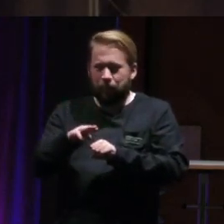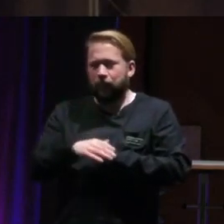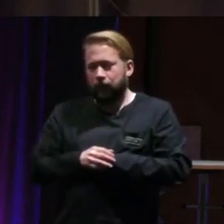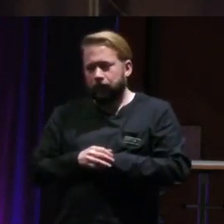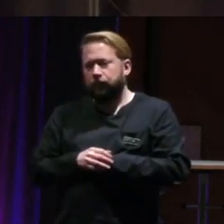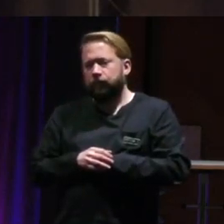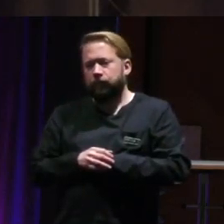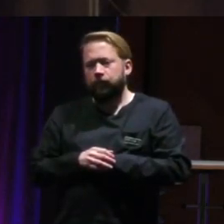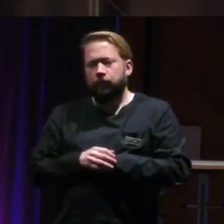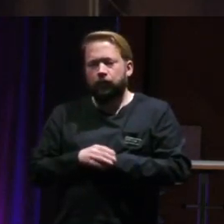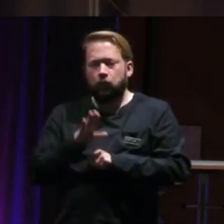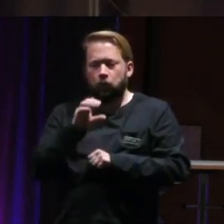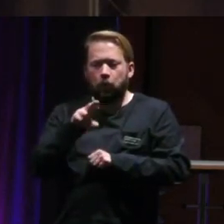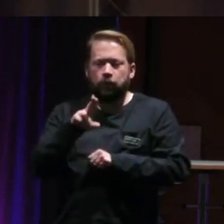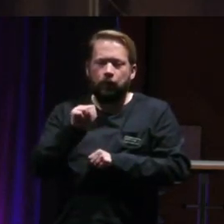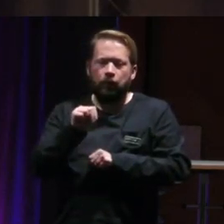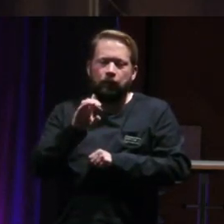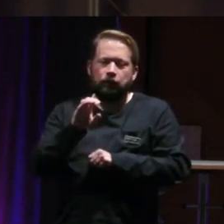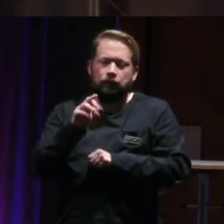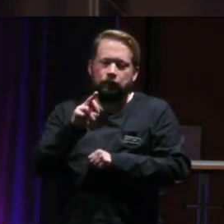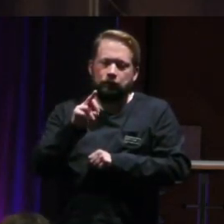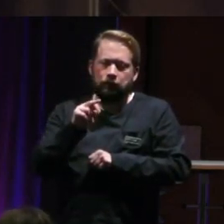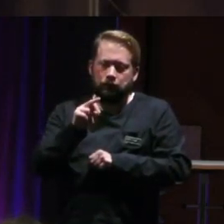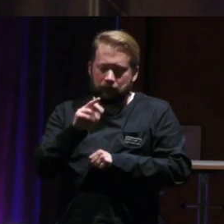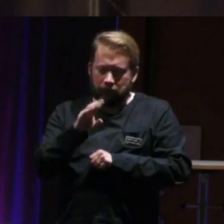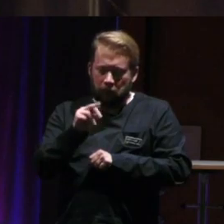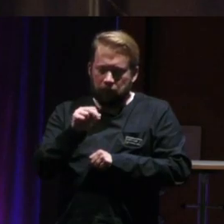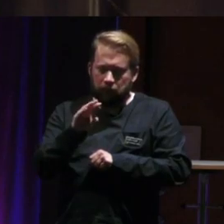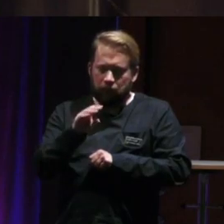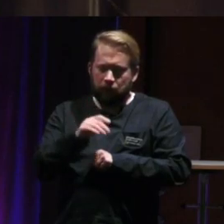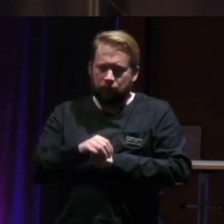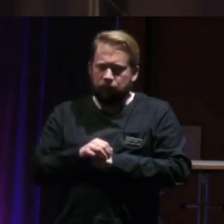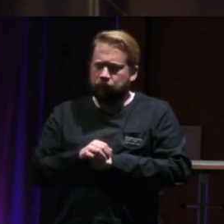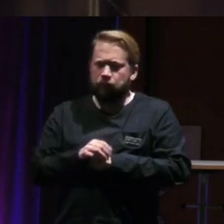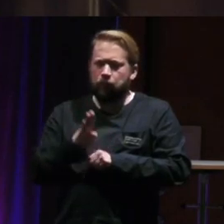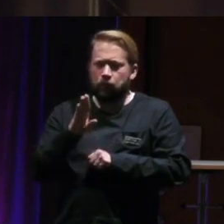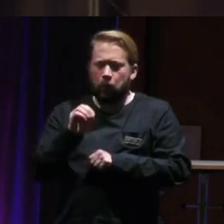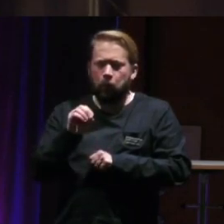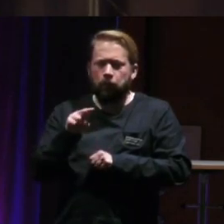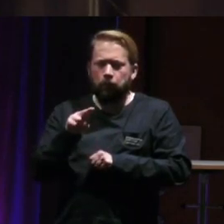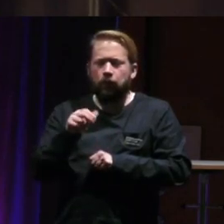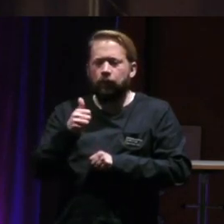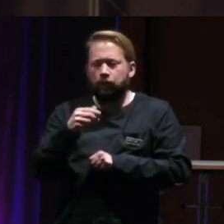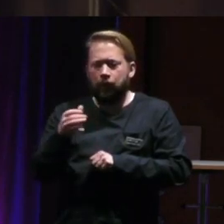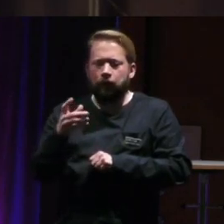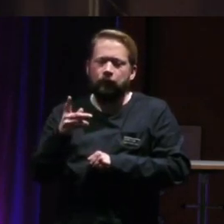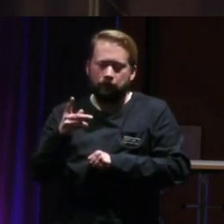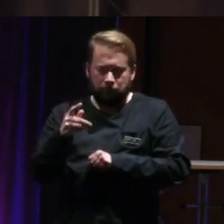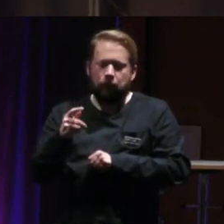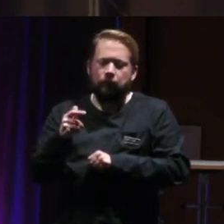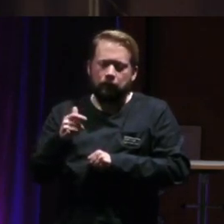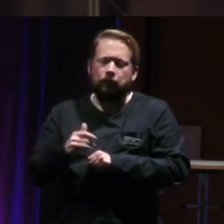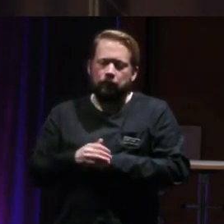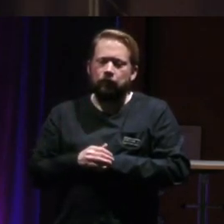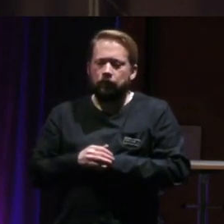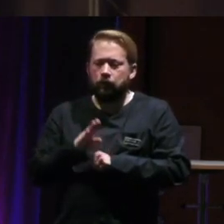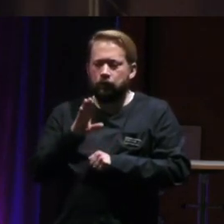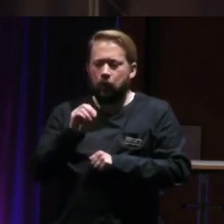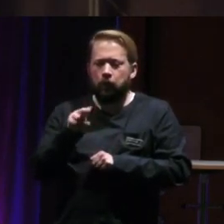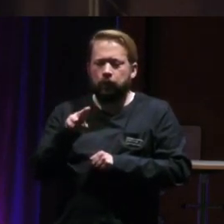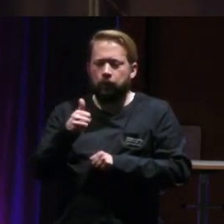So it was my natural reaction to that kind of aggression, and I performed it in